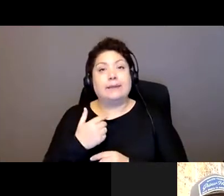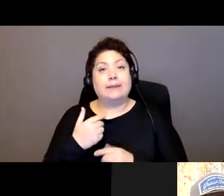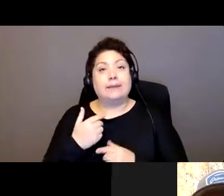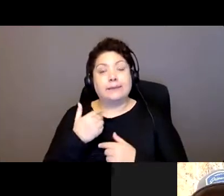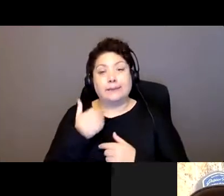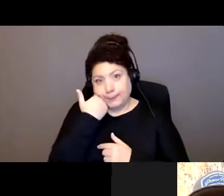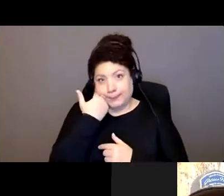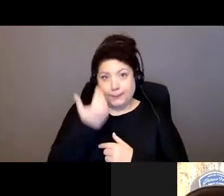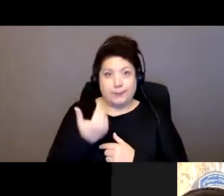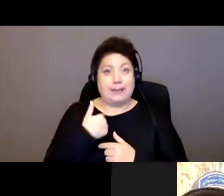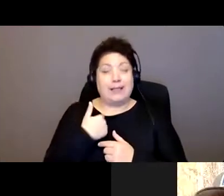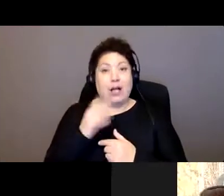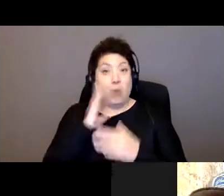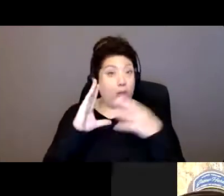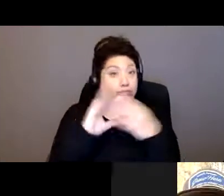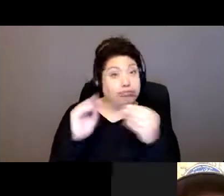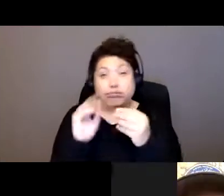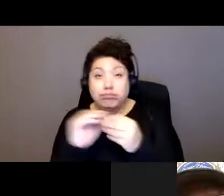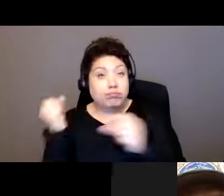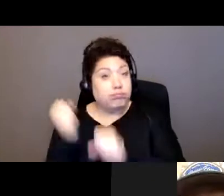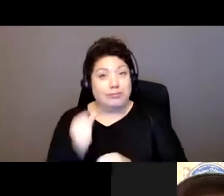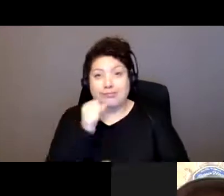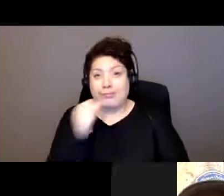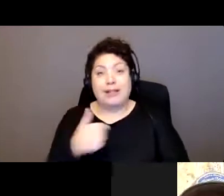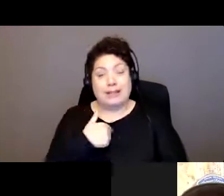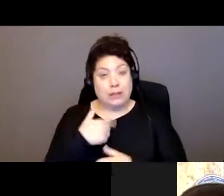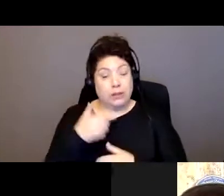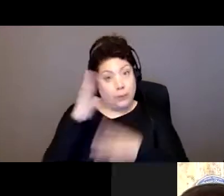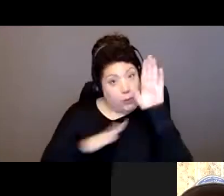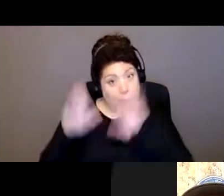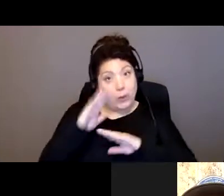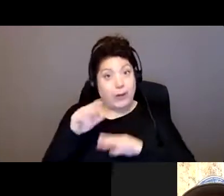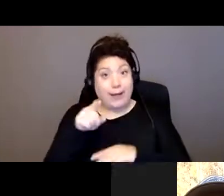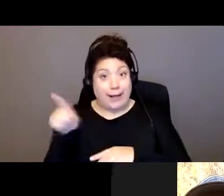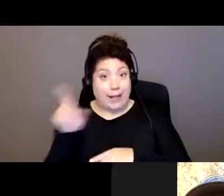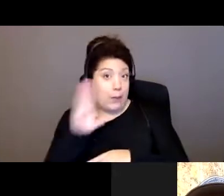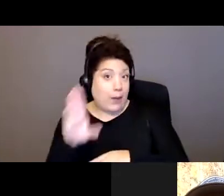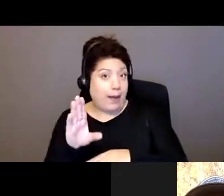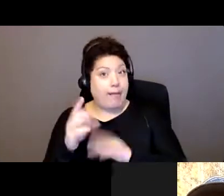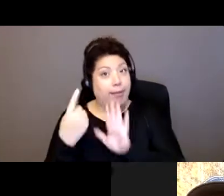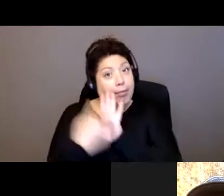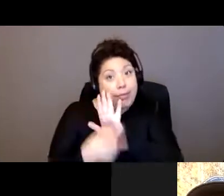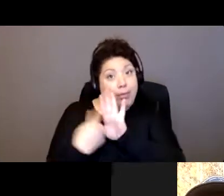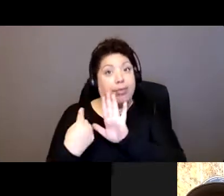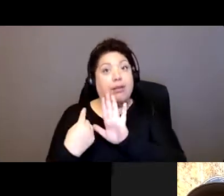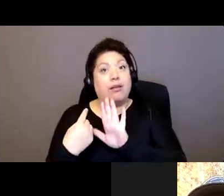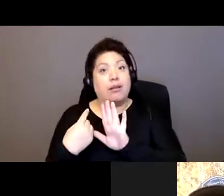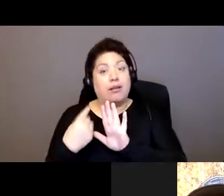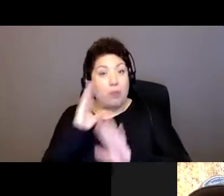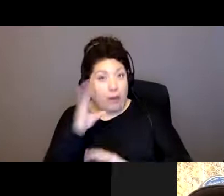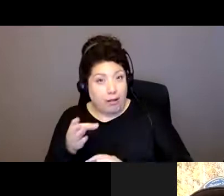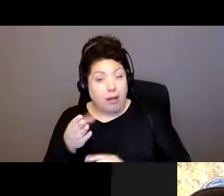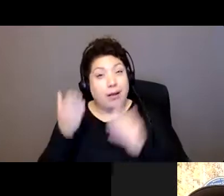stuff, because I was like, "Oh, am I gonna get someone gonna say something?" So I feel like now, at